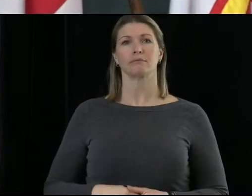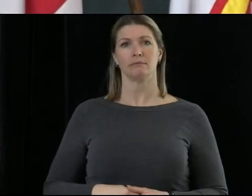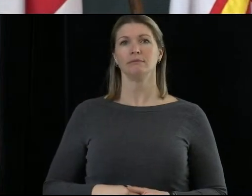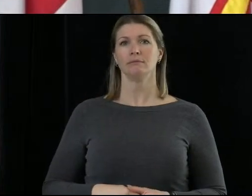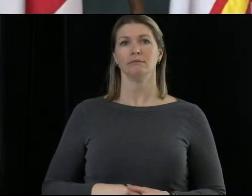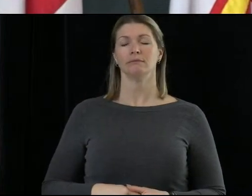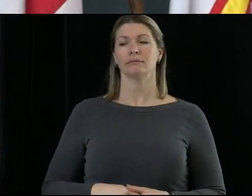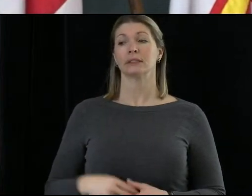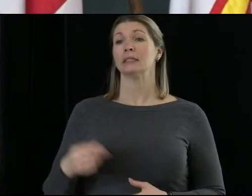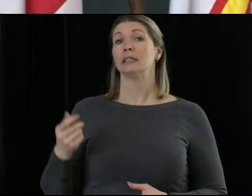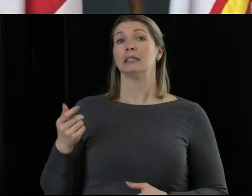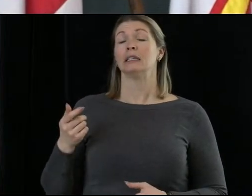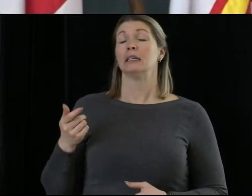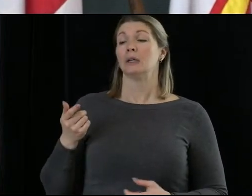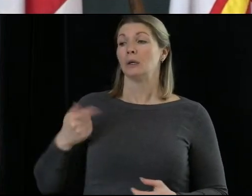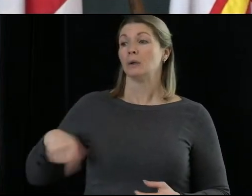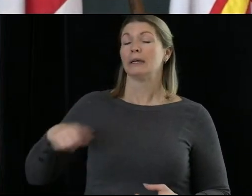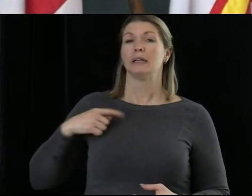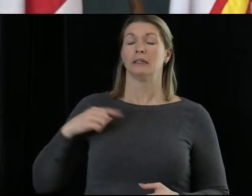Despite our best hopes,